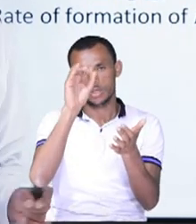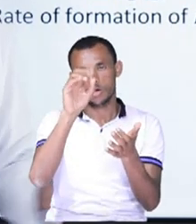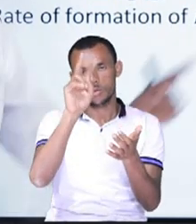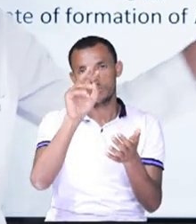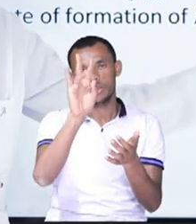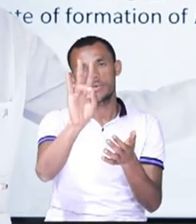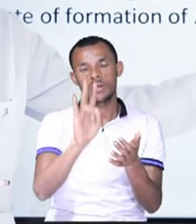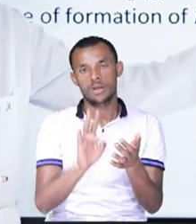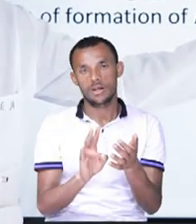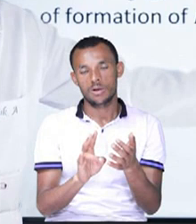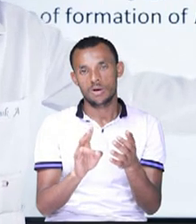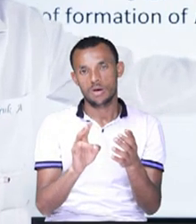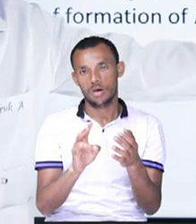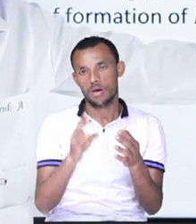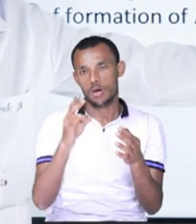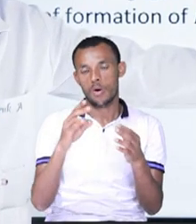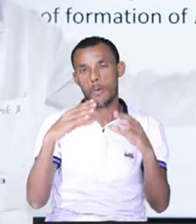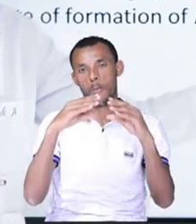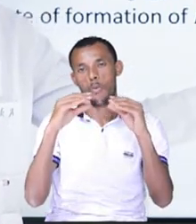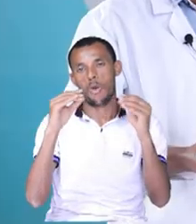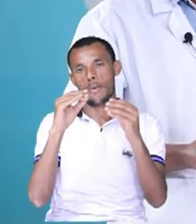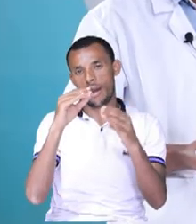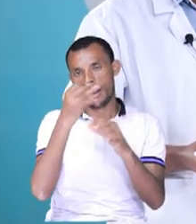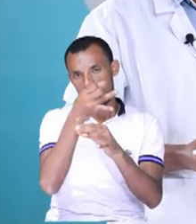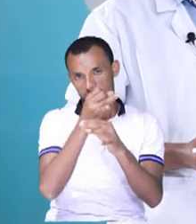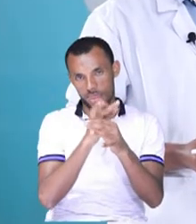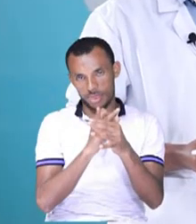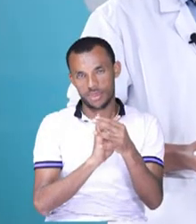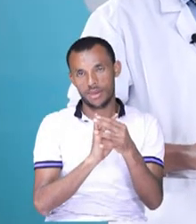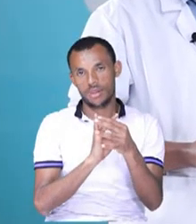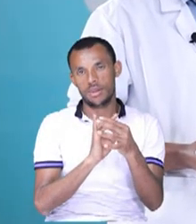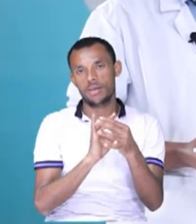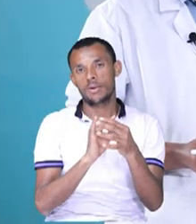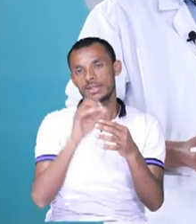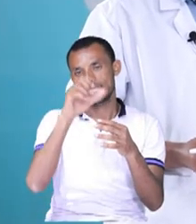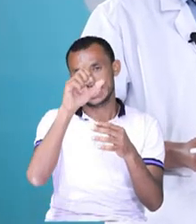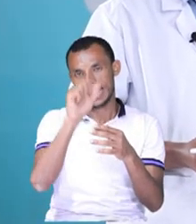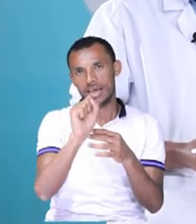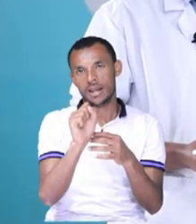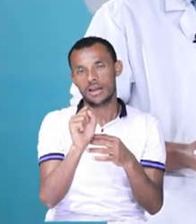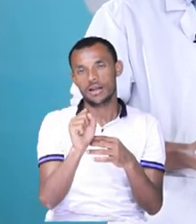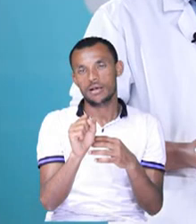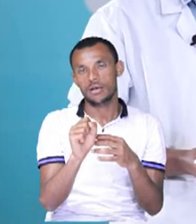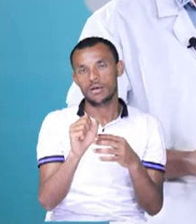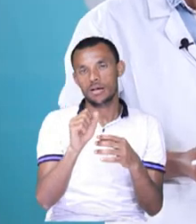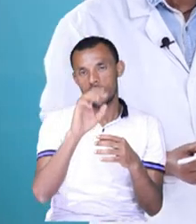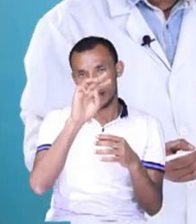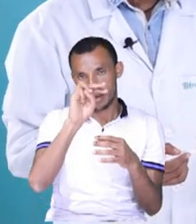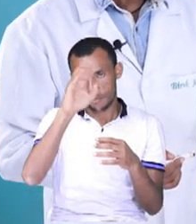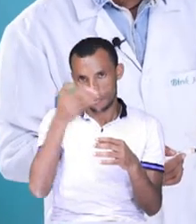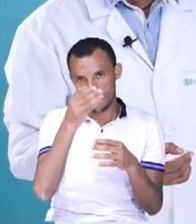0.027 mole per liter per second. Why mole per liter per second? Because this is a unit of rates.